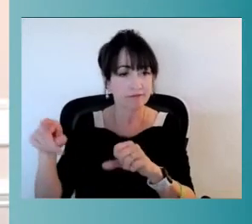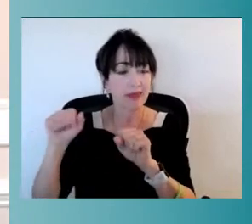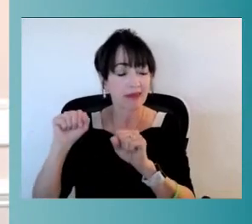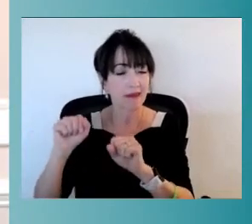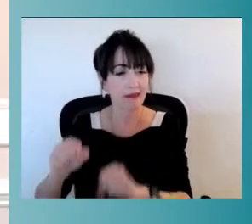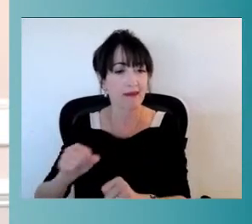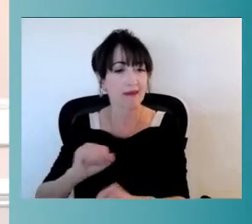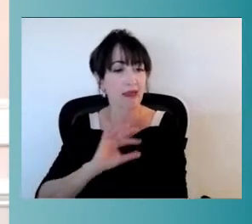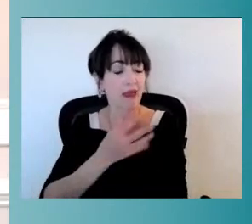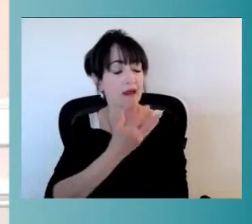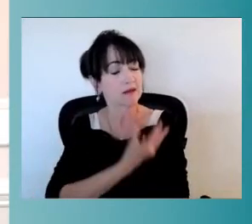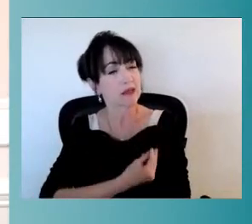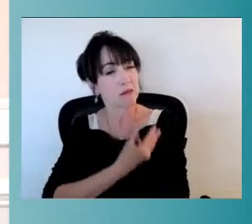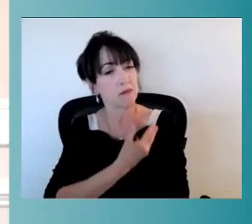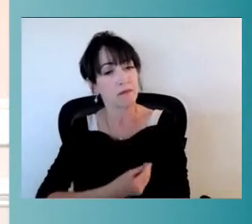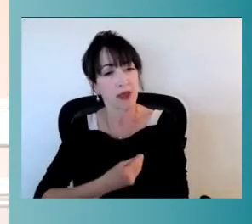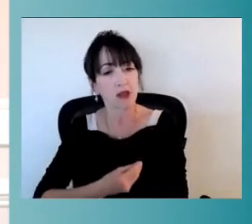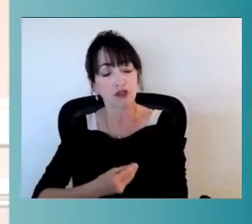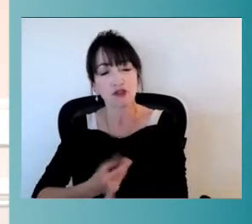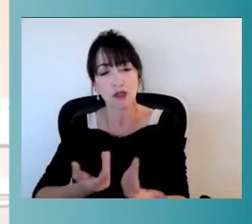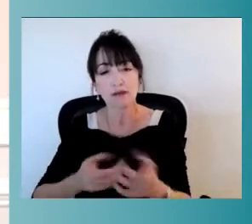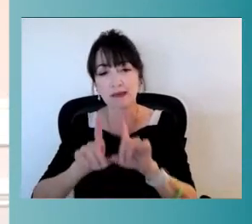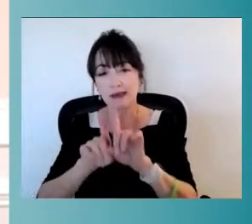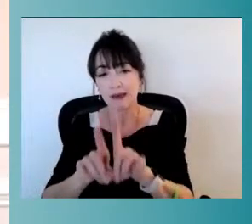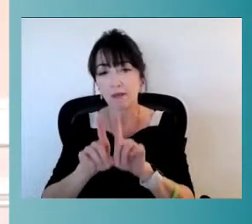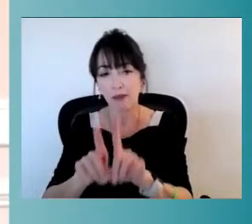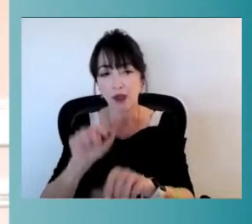Thank you, Susan.